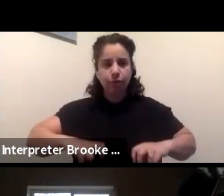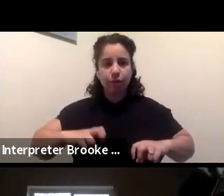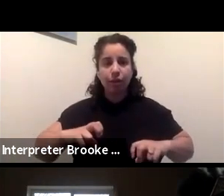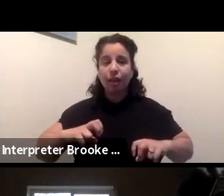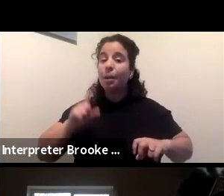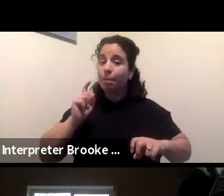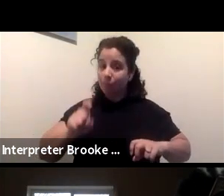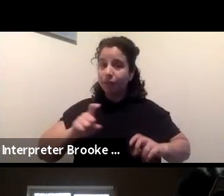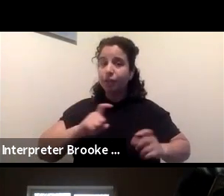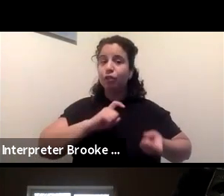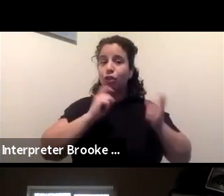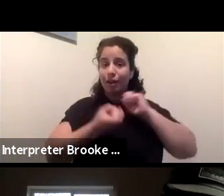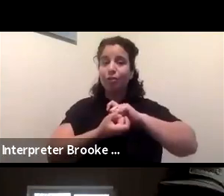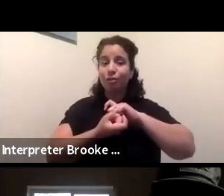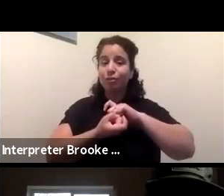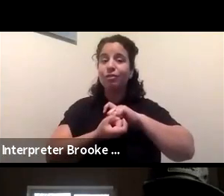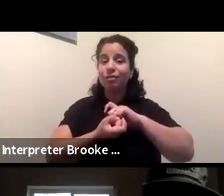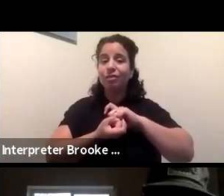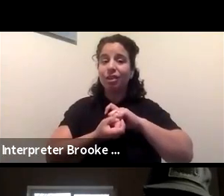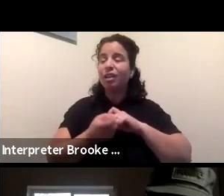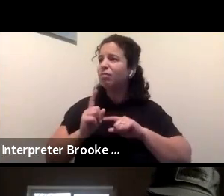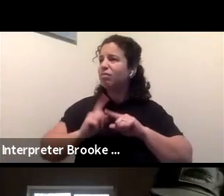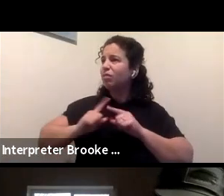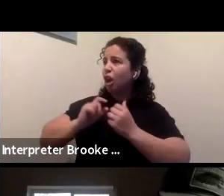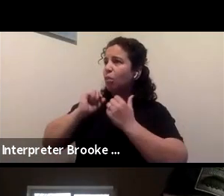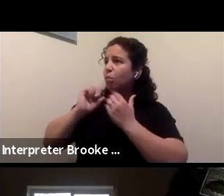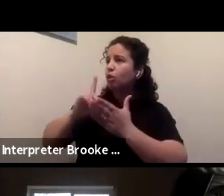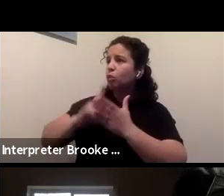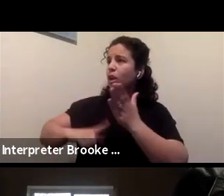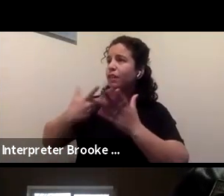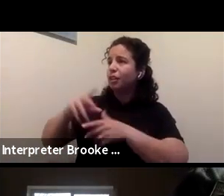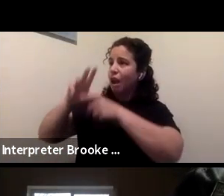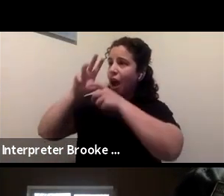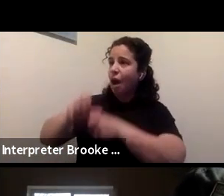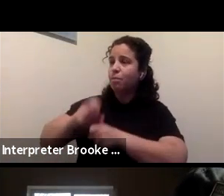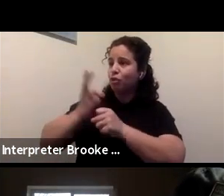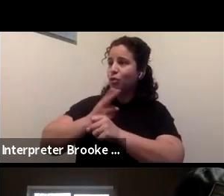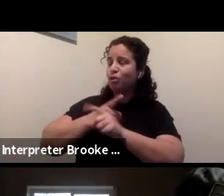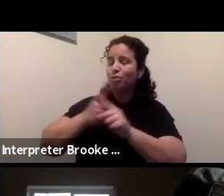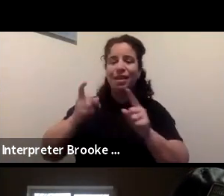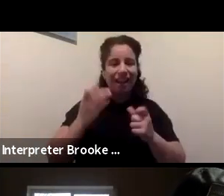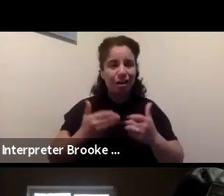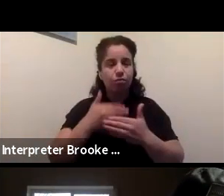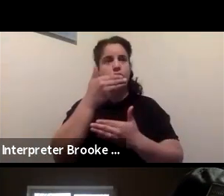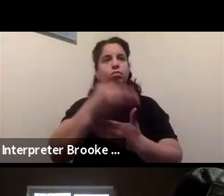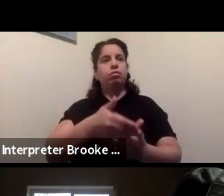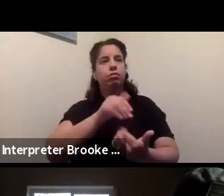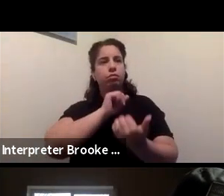from approaches that have existed or approaches that already exist.